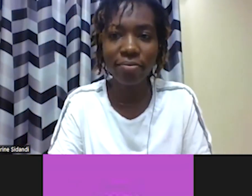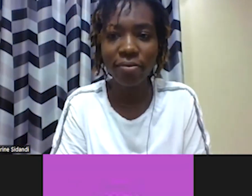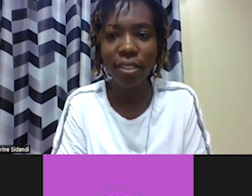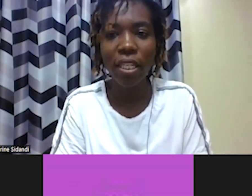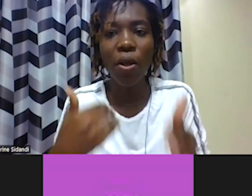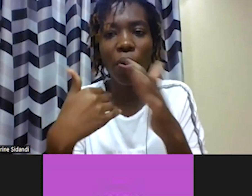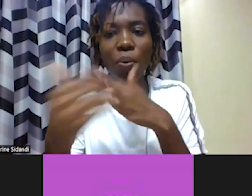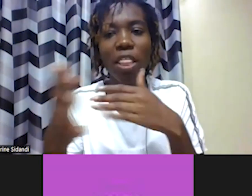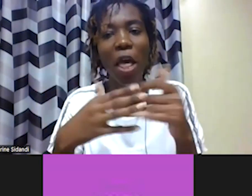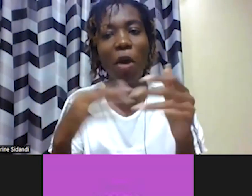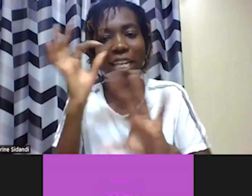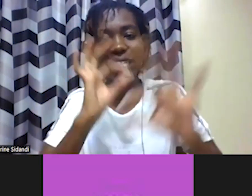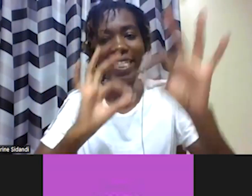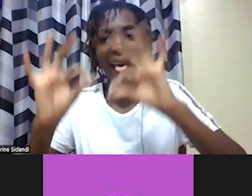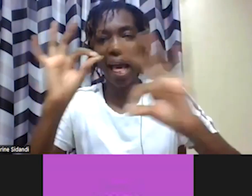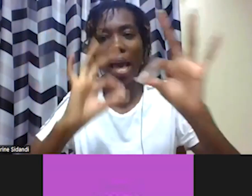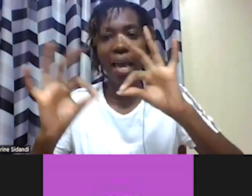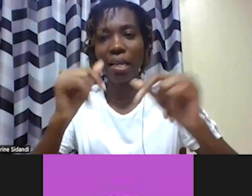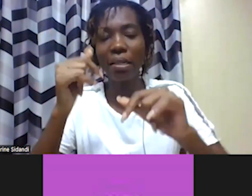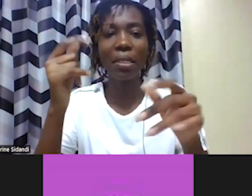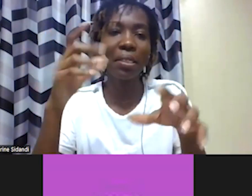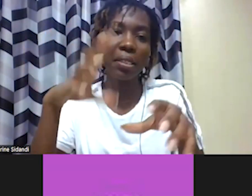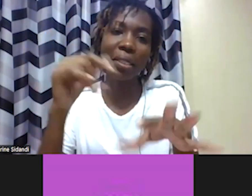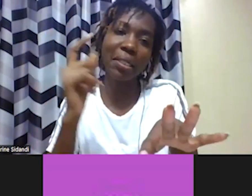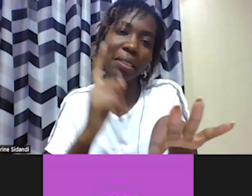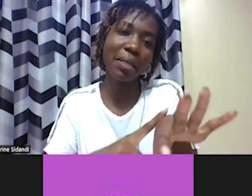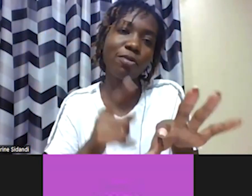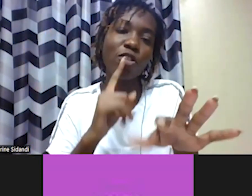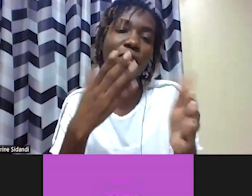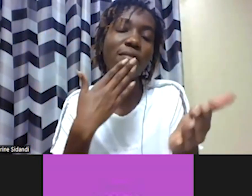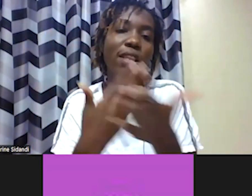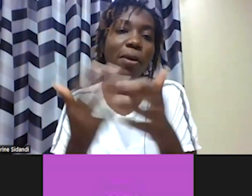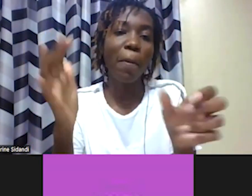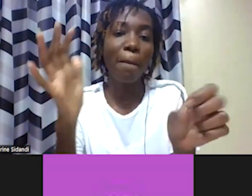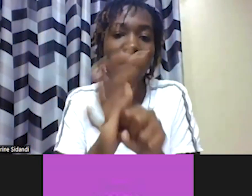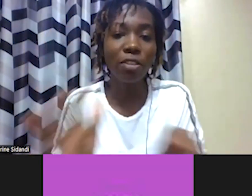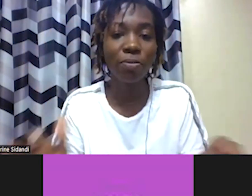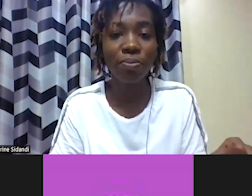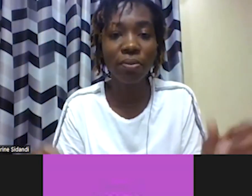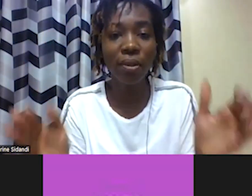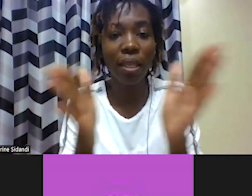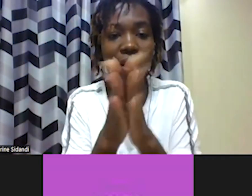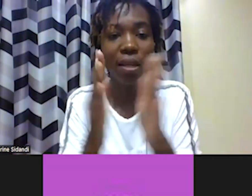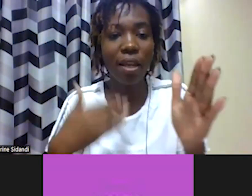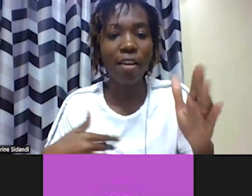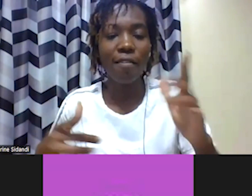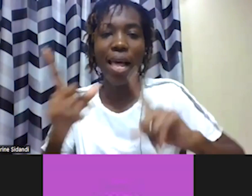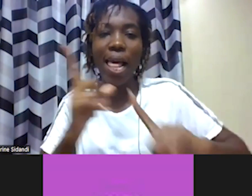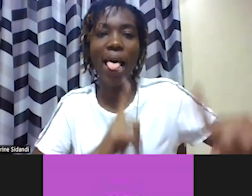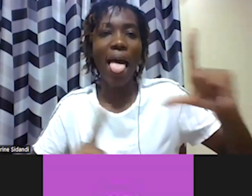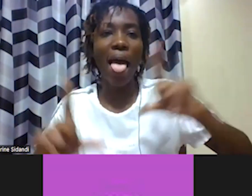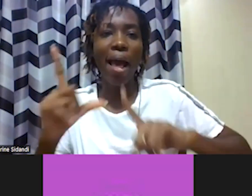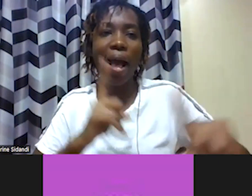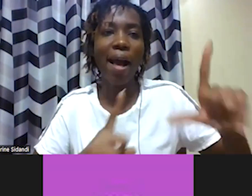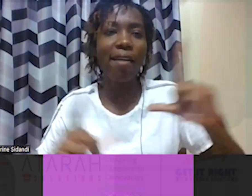without style. But next time, you know what we always do. So thank you very much, and have yourselves